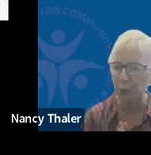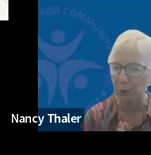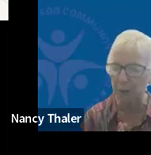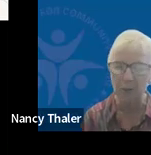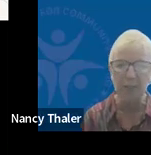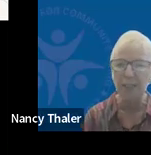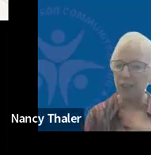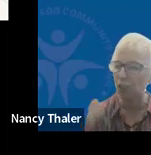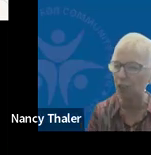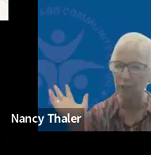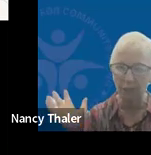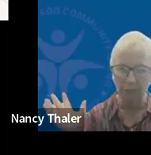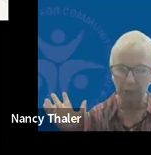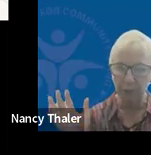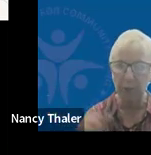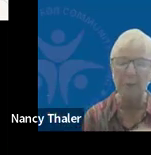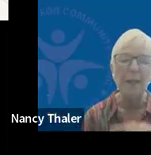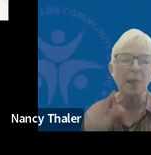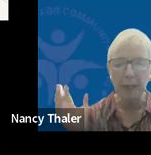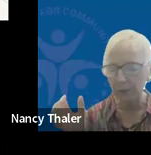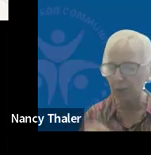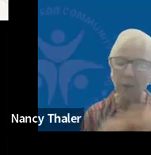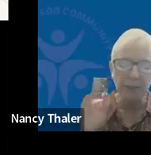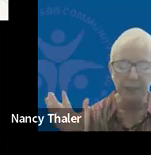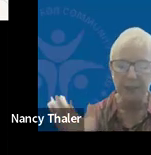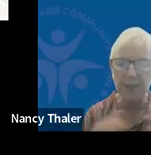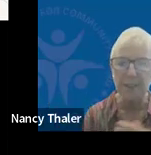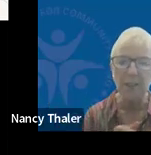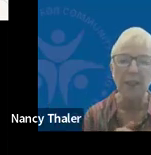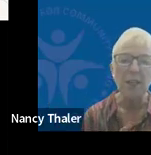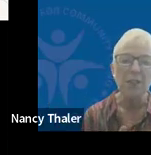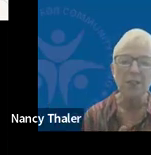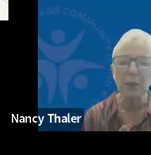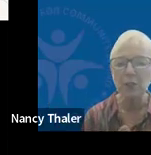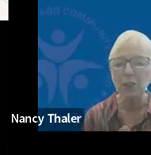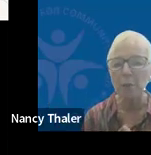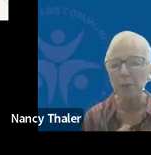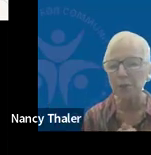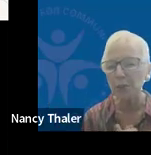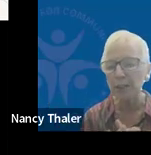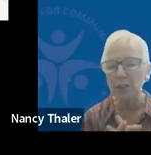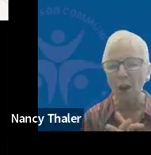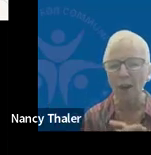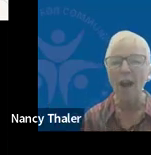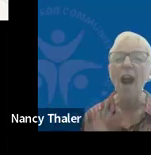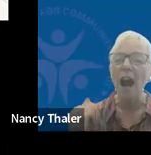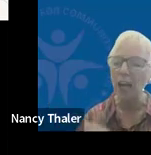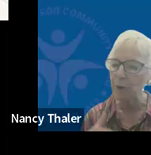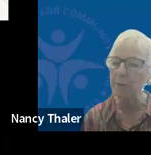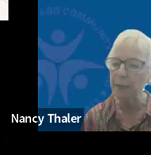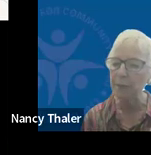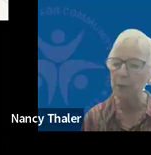CHIP programs. So this is like the general health care program and behavioral health and dental, et cetera. So secret shopper surveys